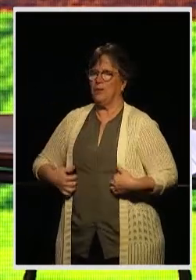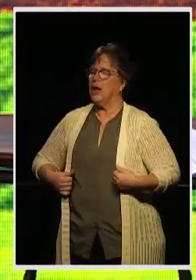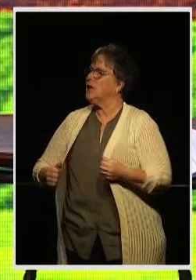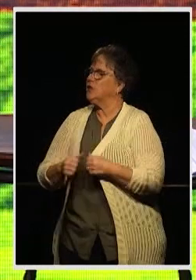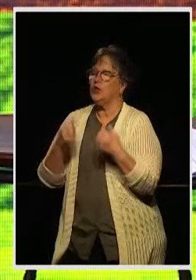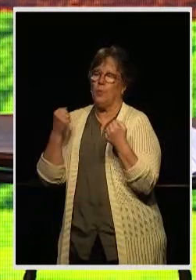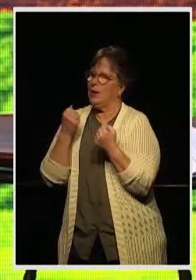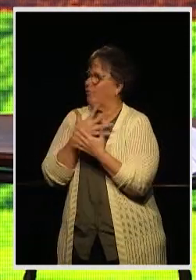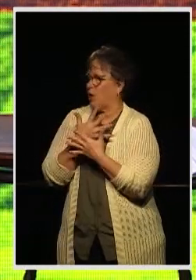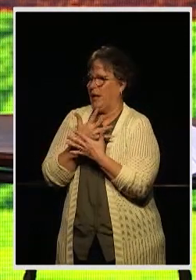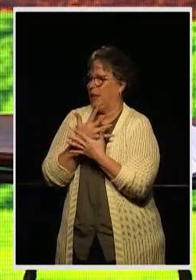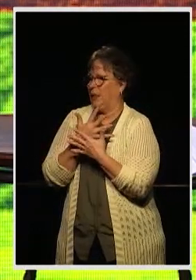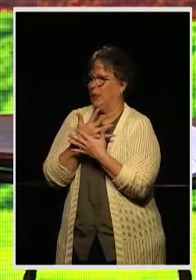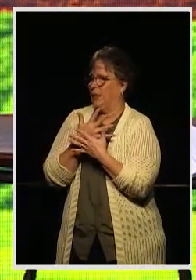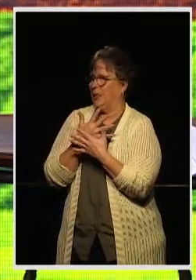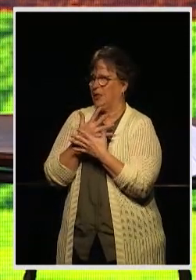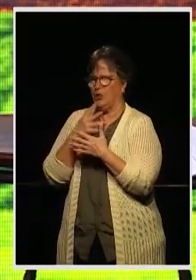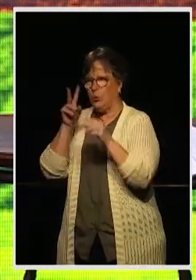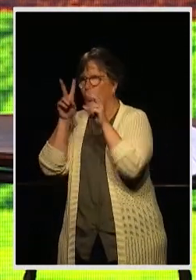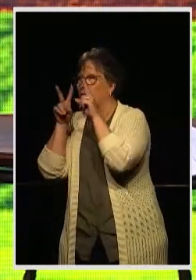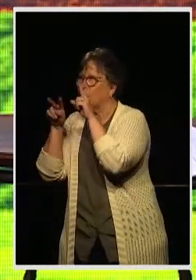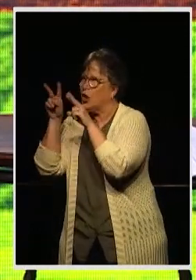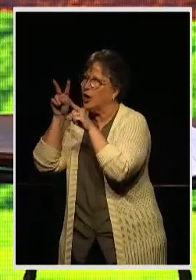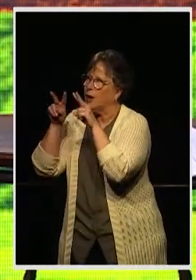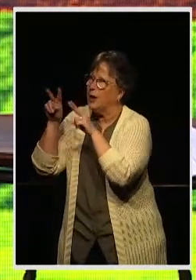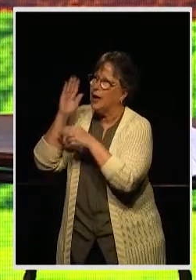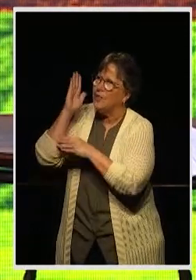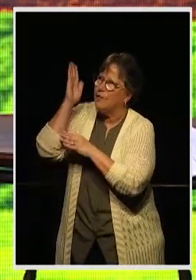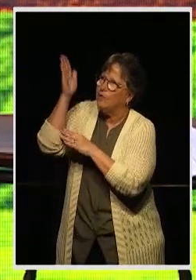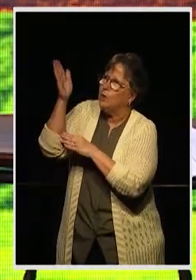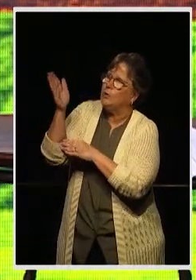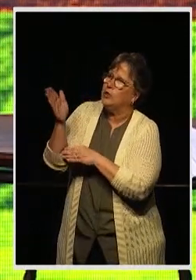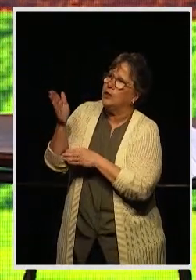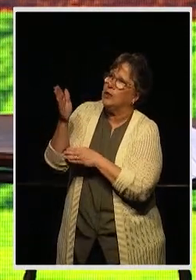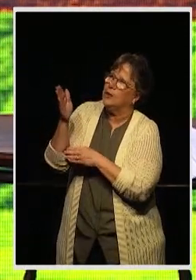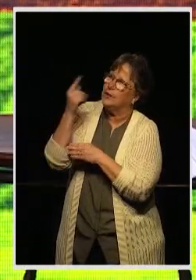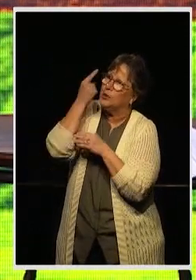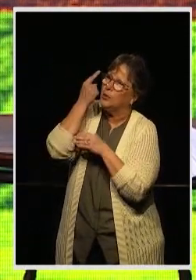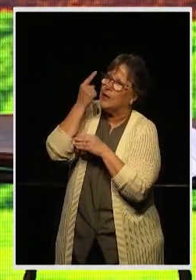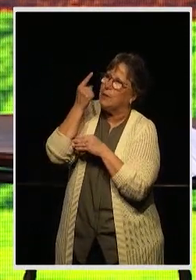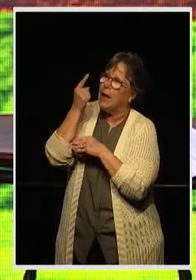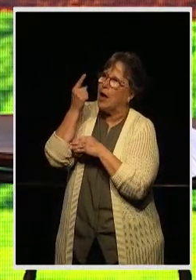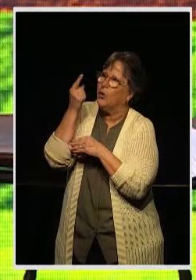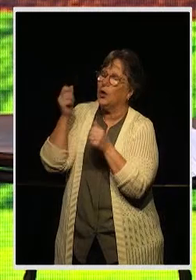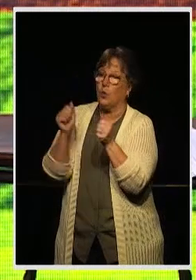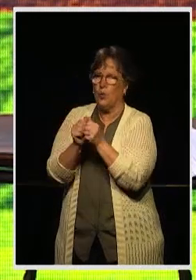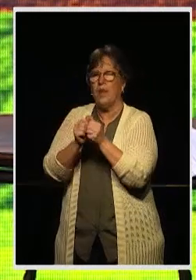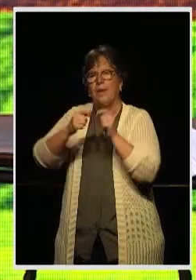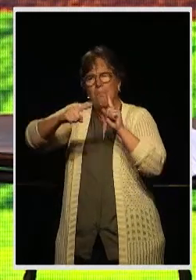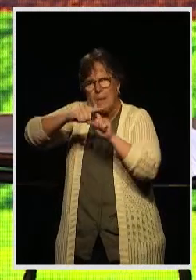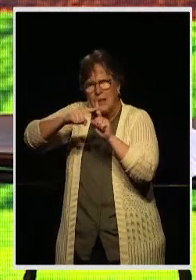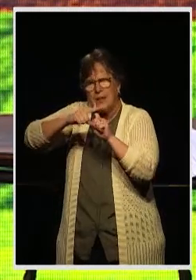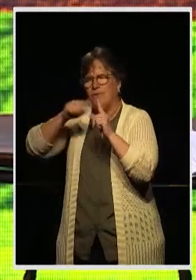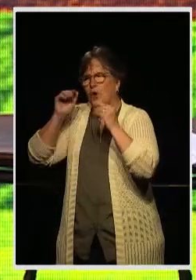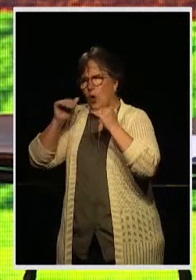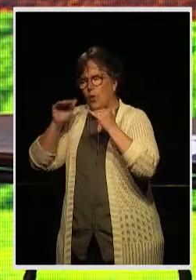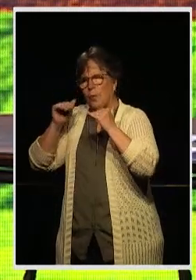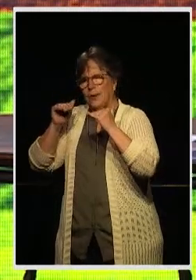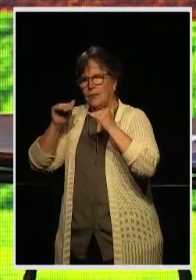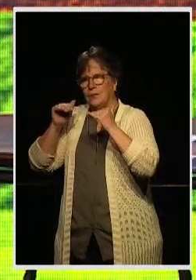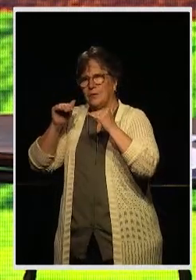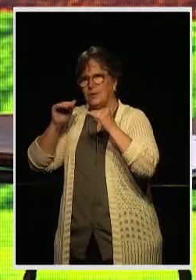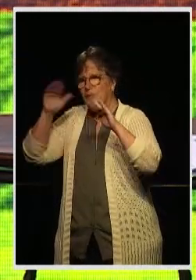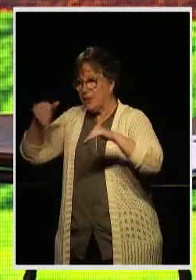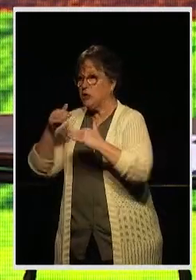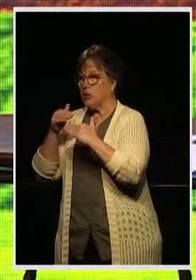to really peer into that future with optimism and hope, understanding the challenges in front of us. Think